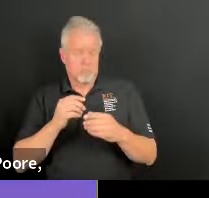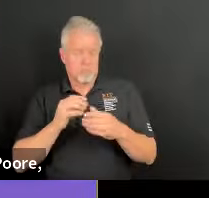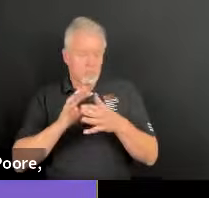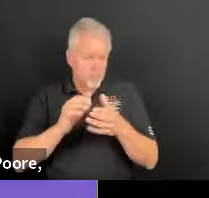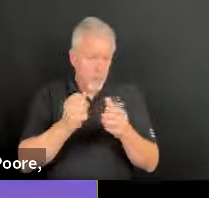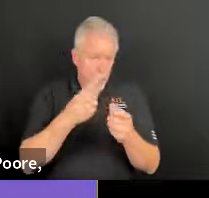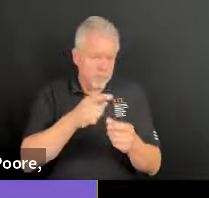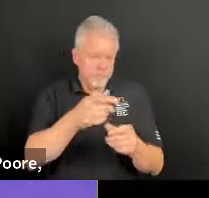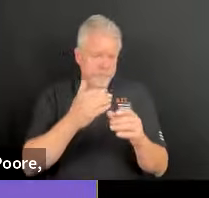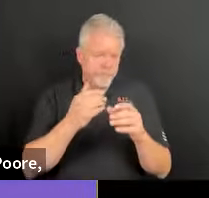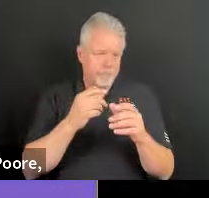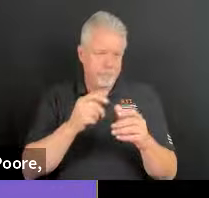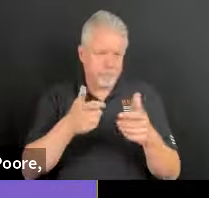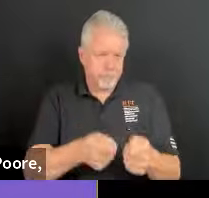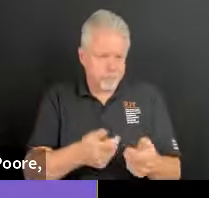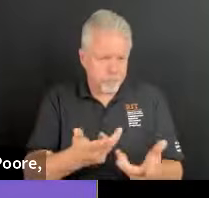So